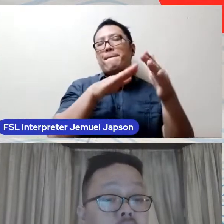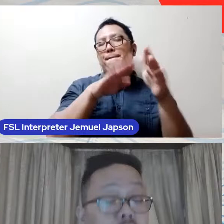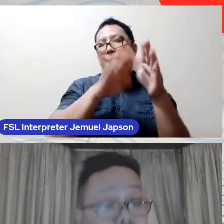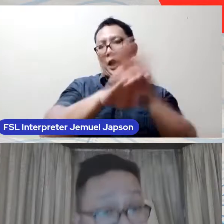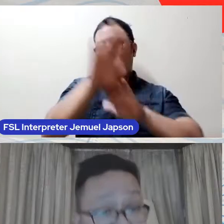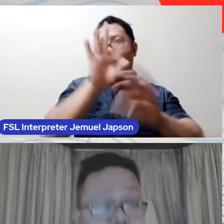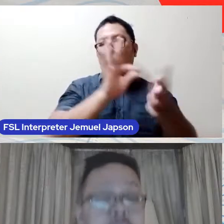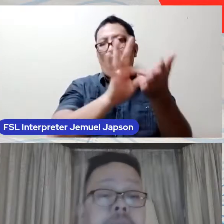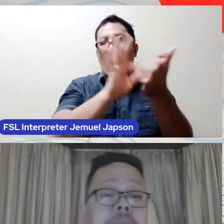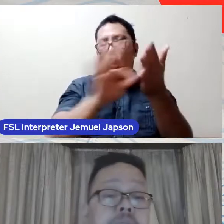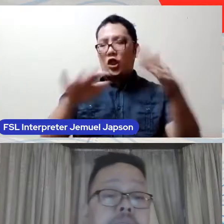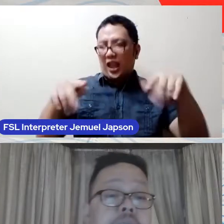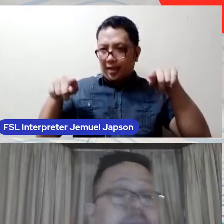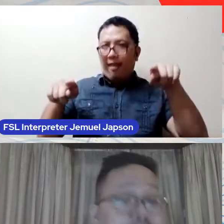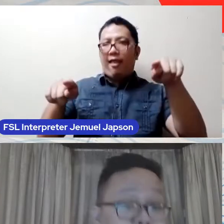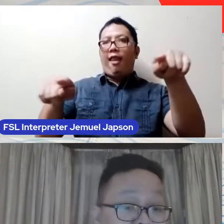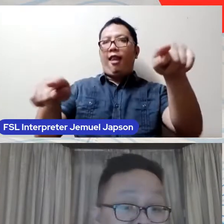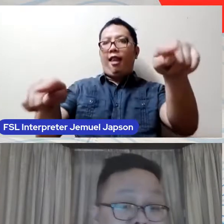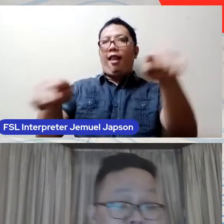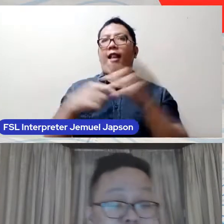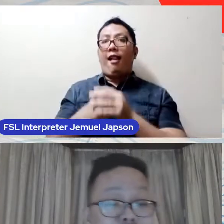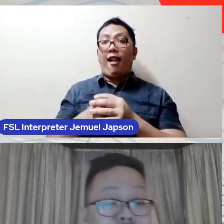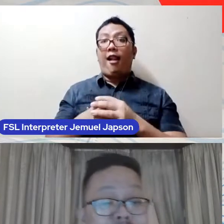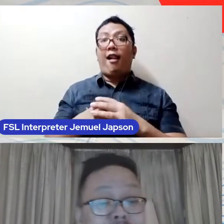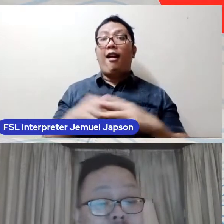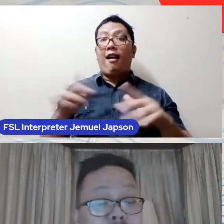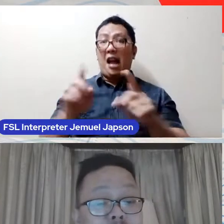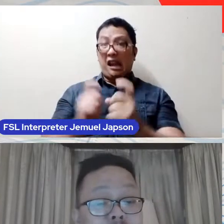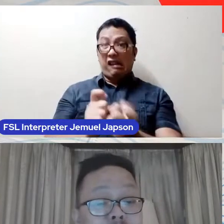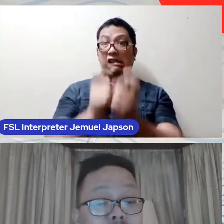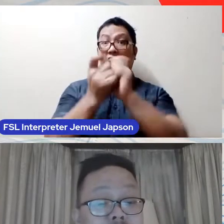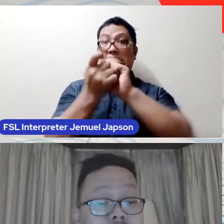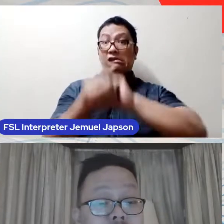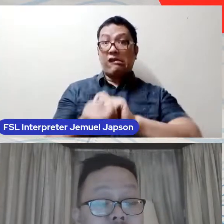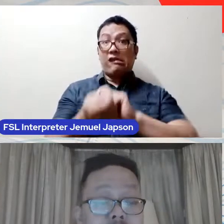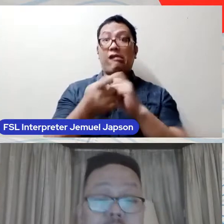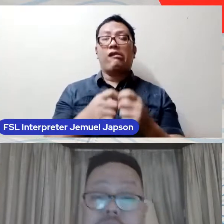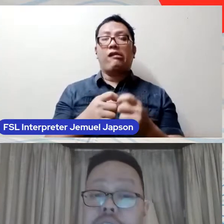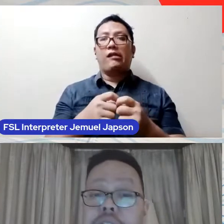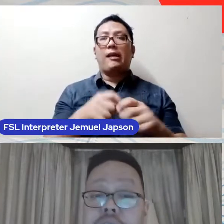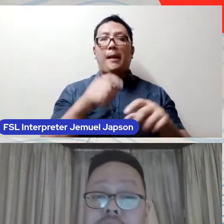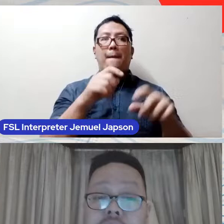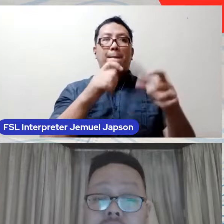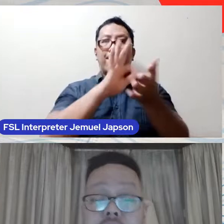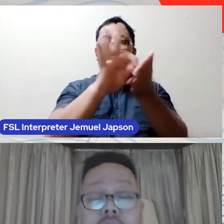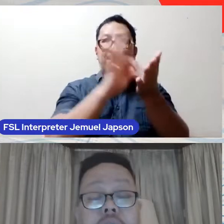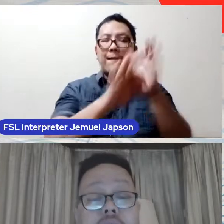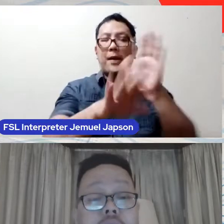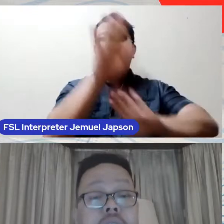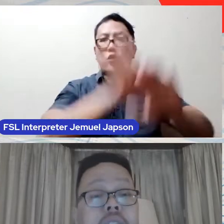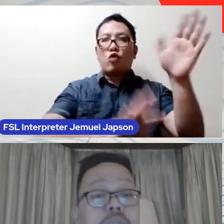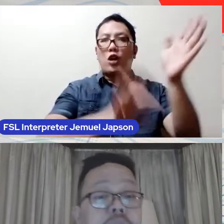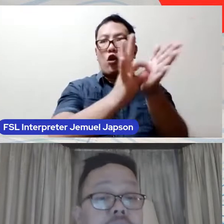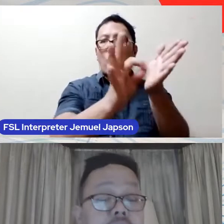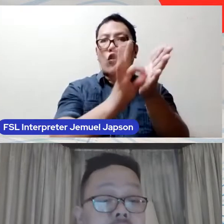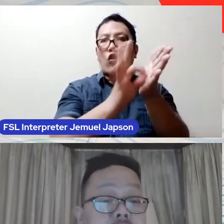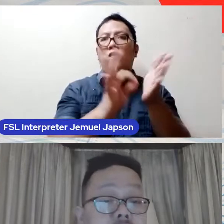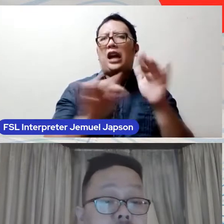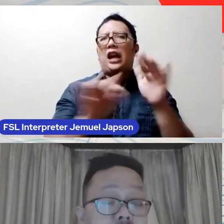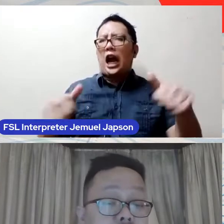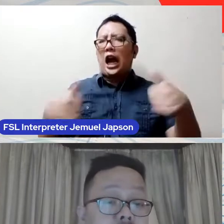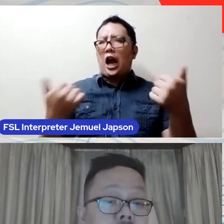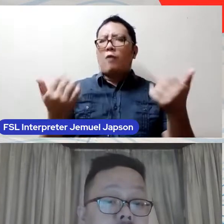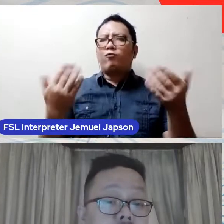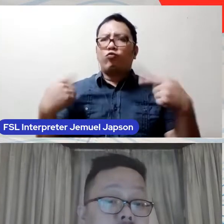beginning. Of course, nagbago ang itsura ng random manual audit, no? There were differences in how it was carried